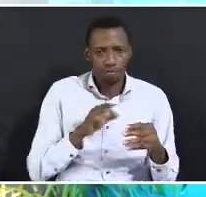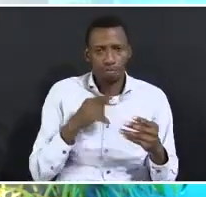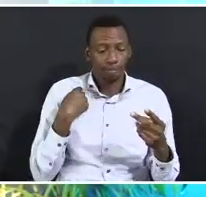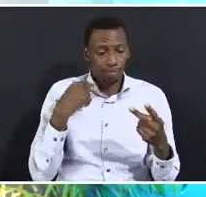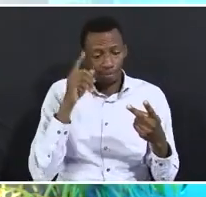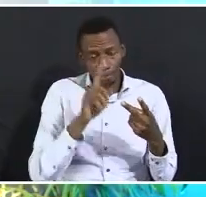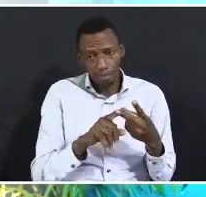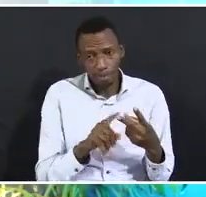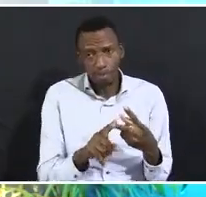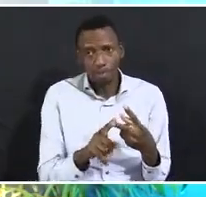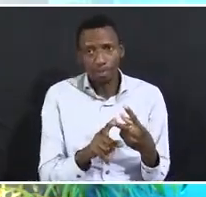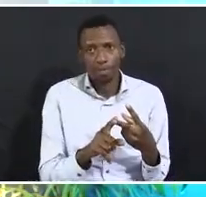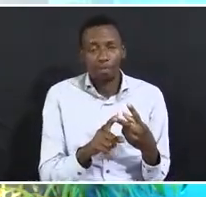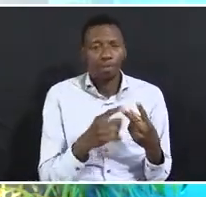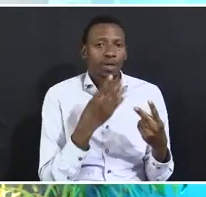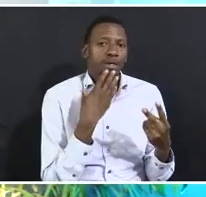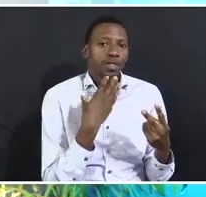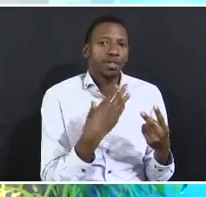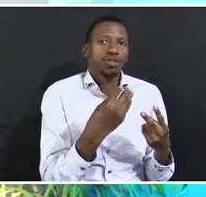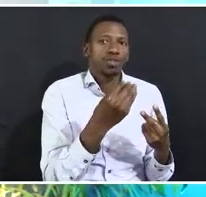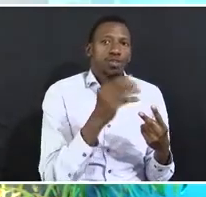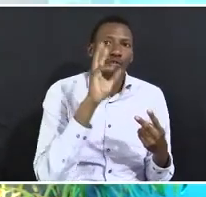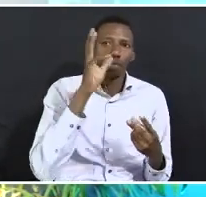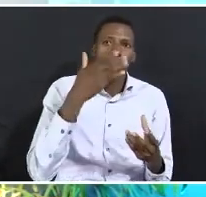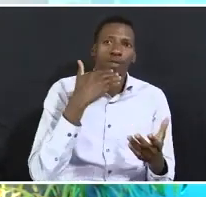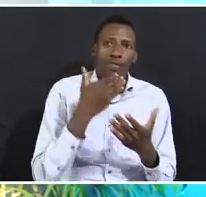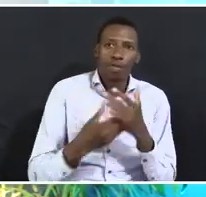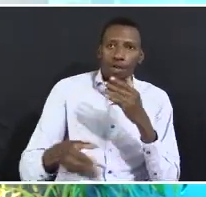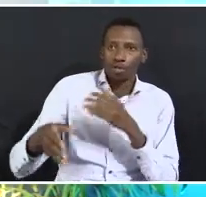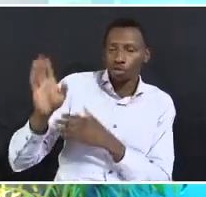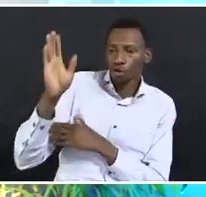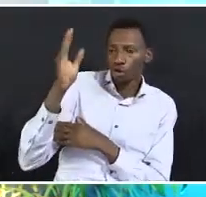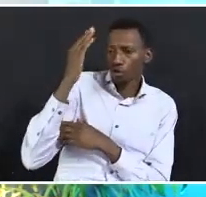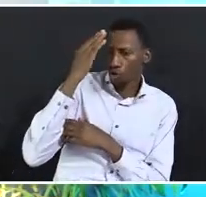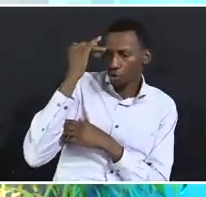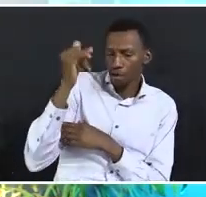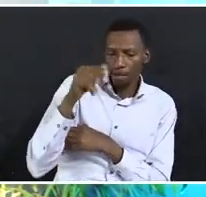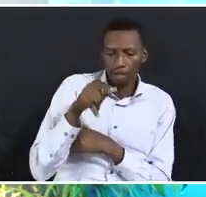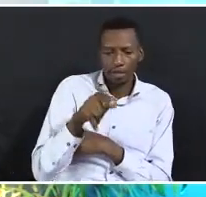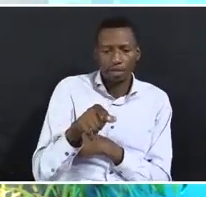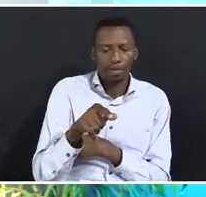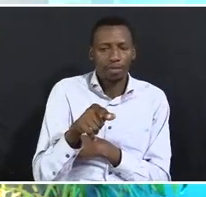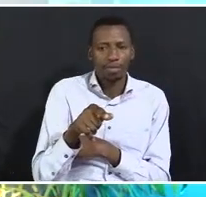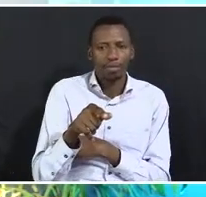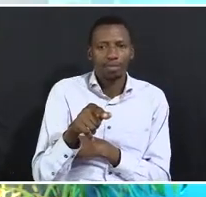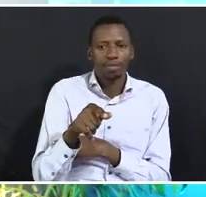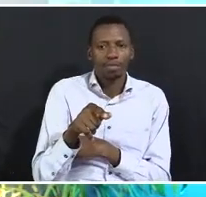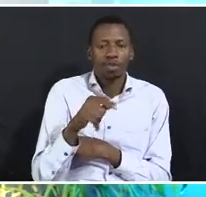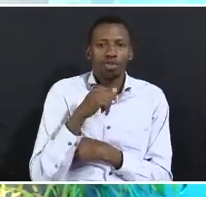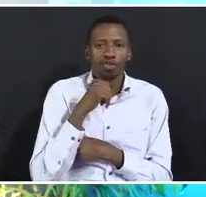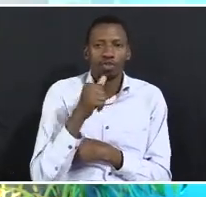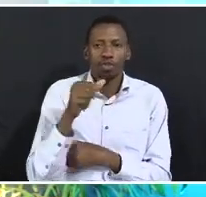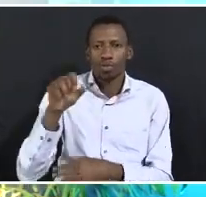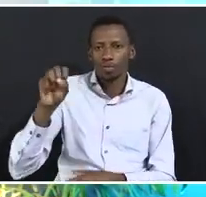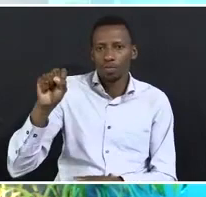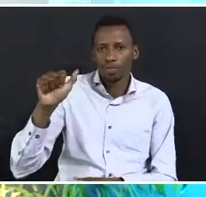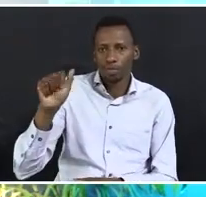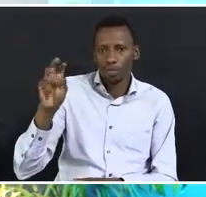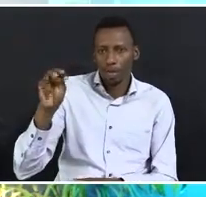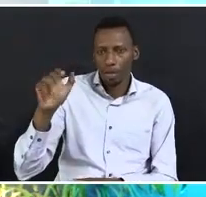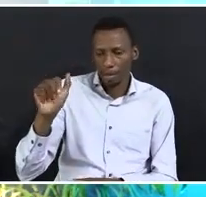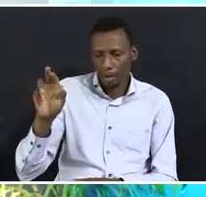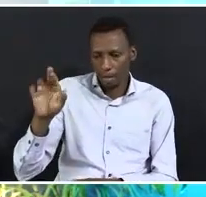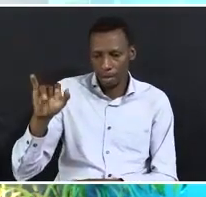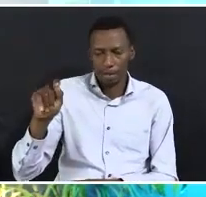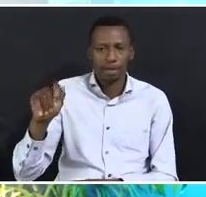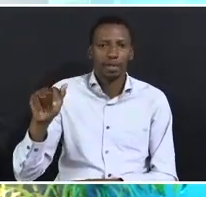two, a Jew will thank God for not being a Samaritan. So you understand